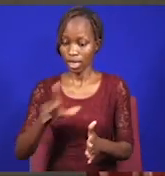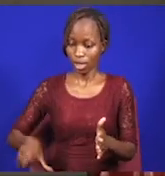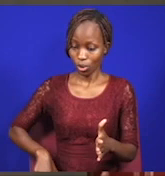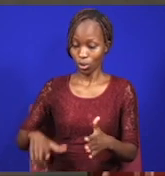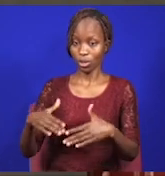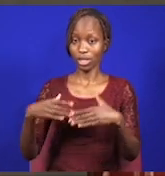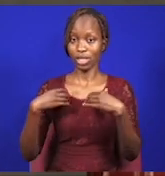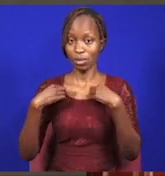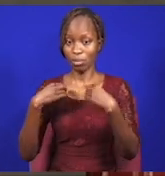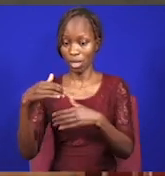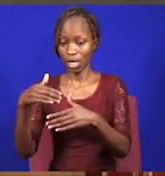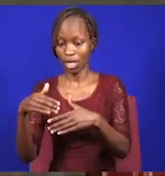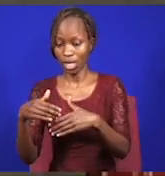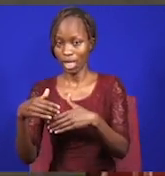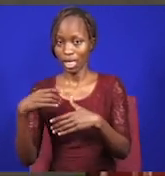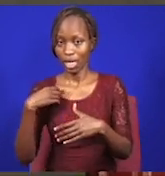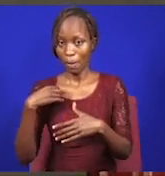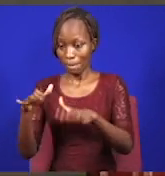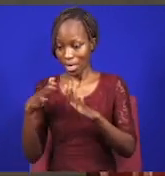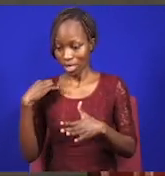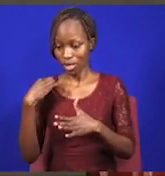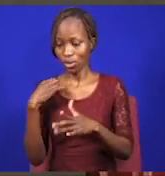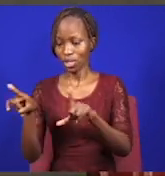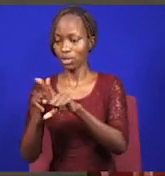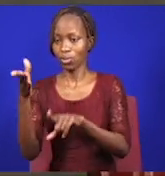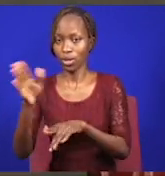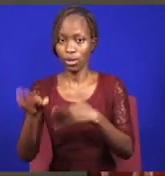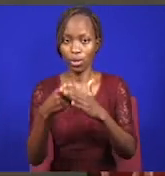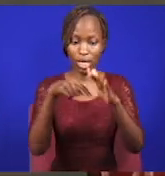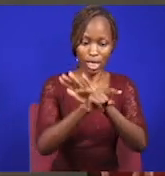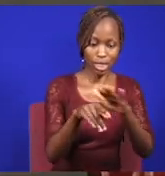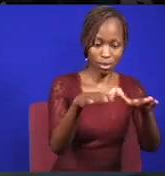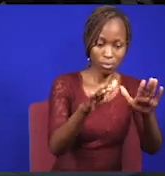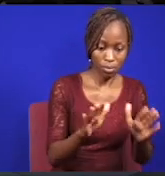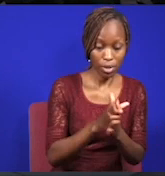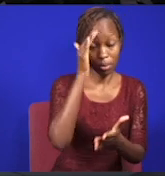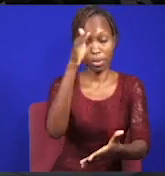there, just the way they had buried him. They all walked into the tomb and believed.